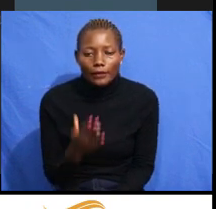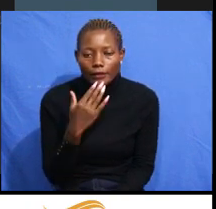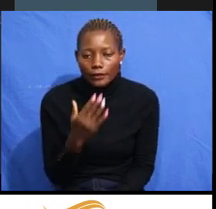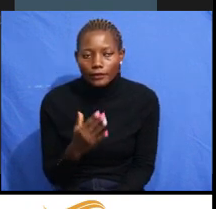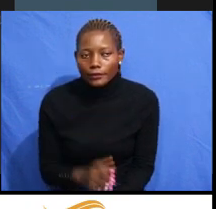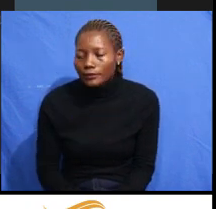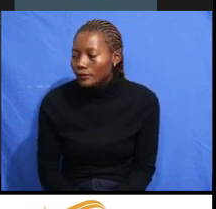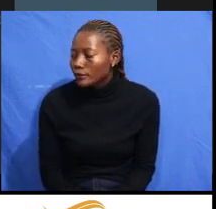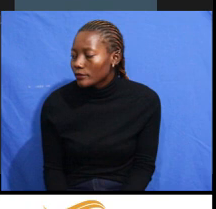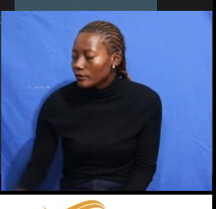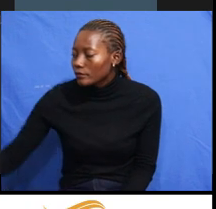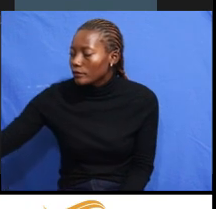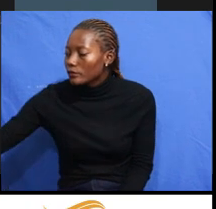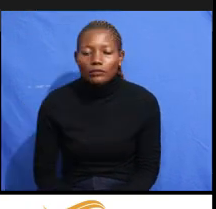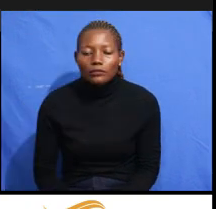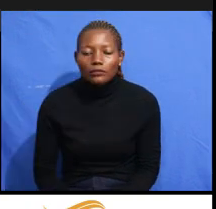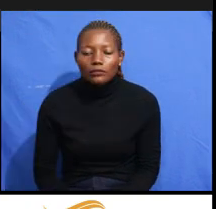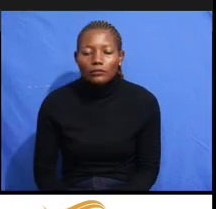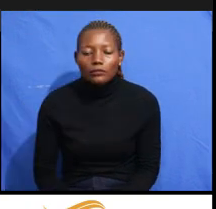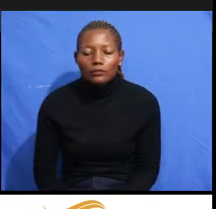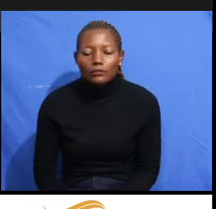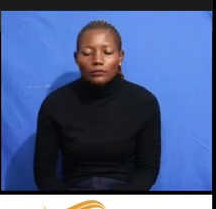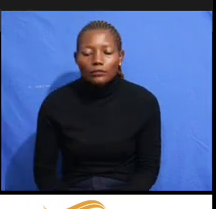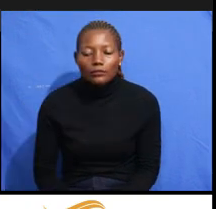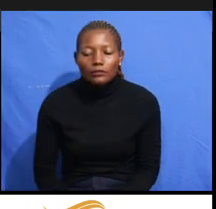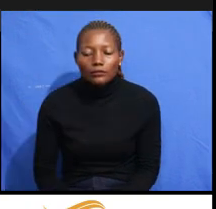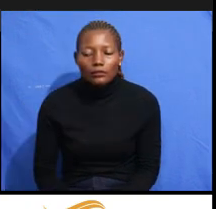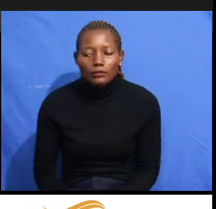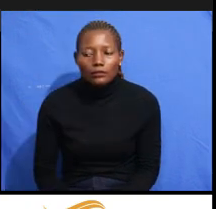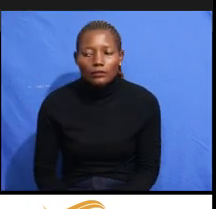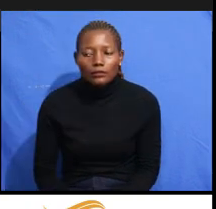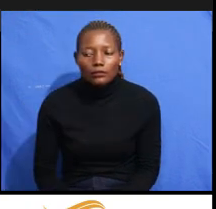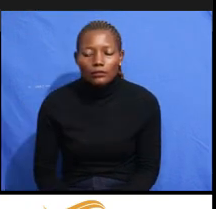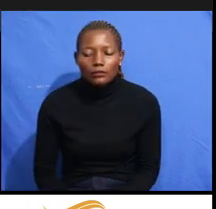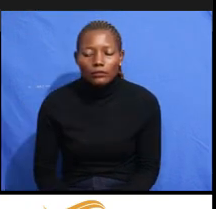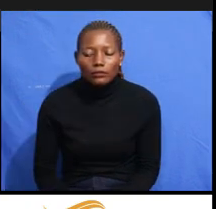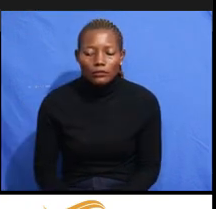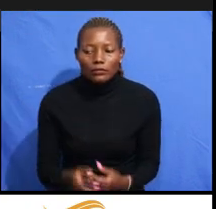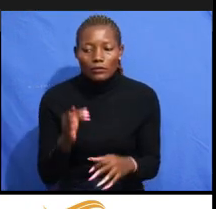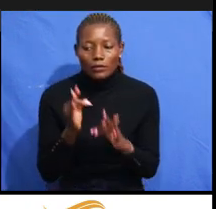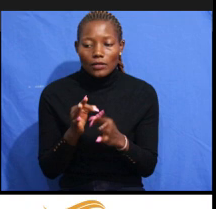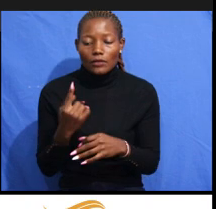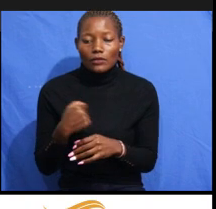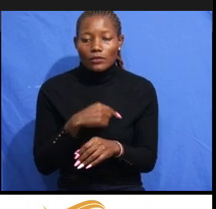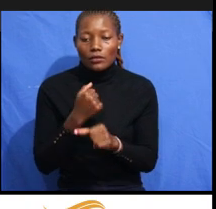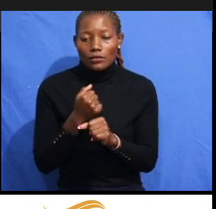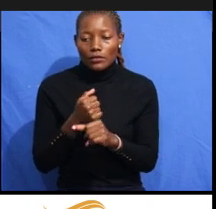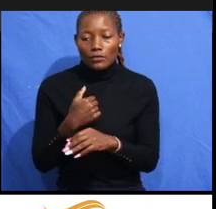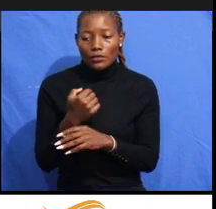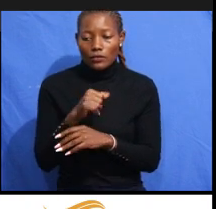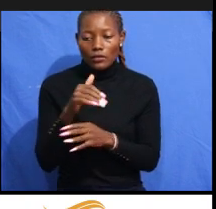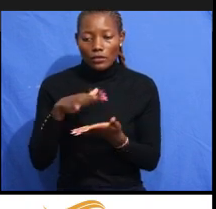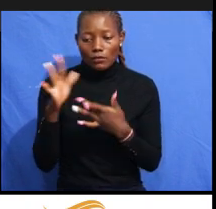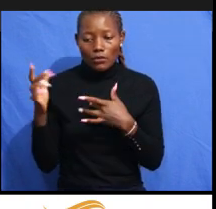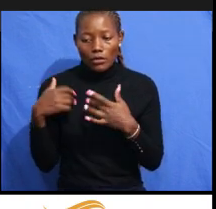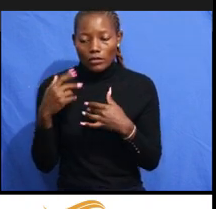Yeah, there's somebody who wants to talk. All right. If there is no any more concern, then probably would have to